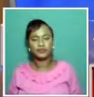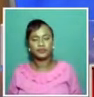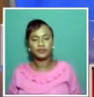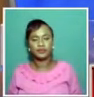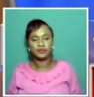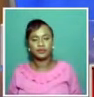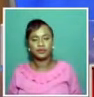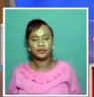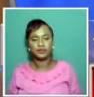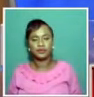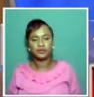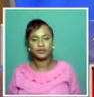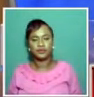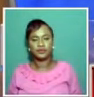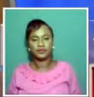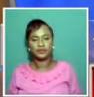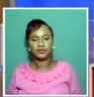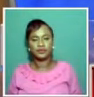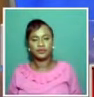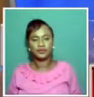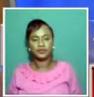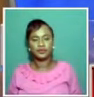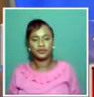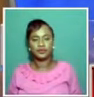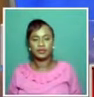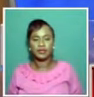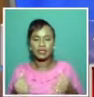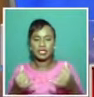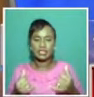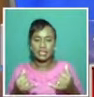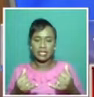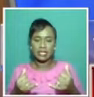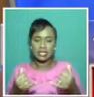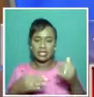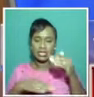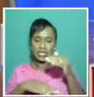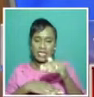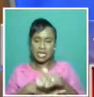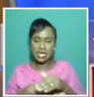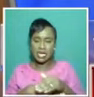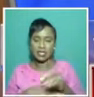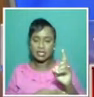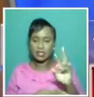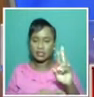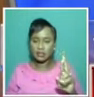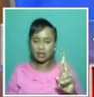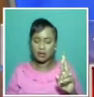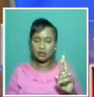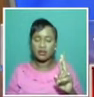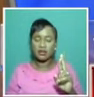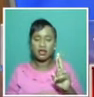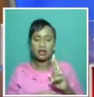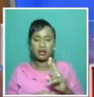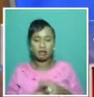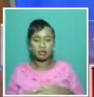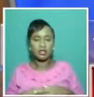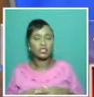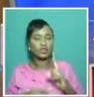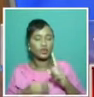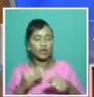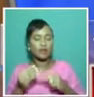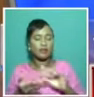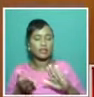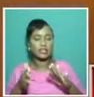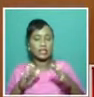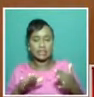Well, tonight, clinical and forensic traumatologist Hanif Benjamin weighs in on the events surrounding the death of Hannah Mathura.